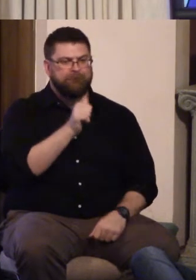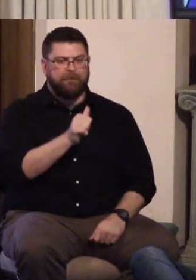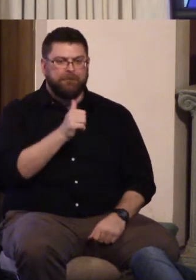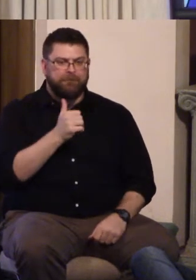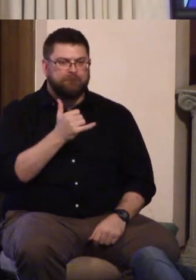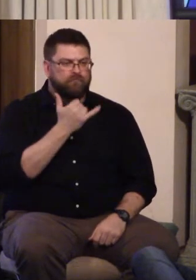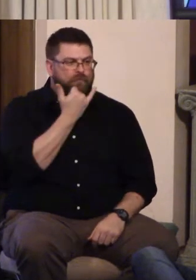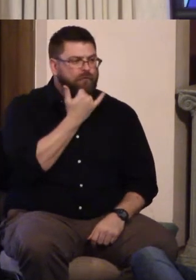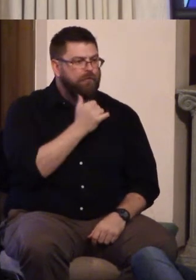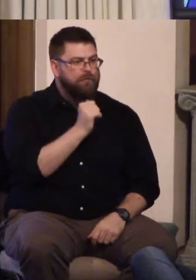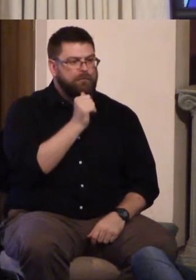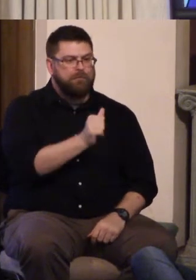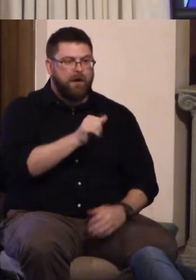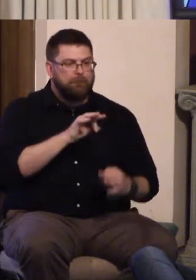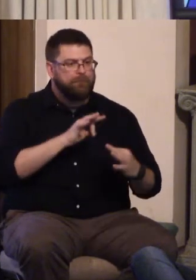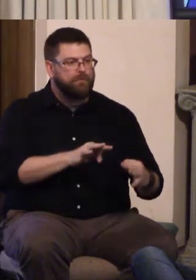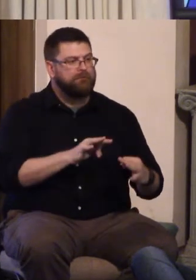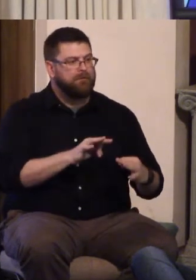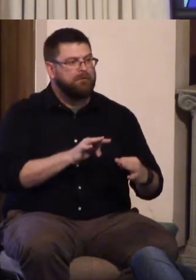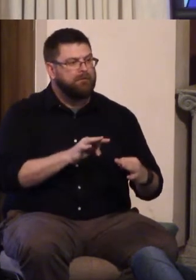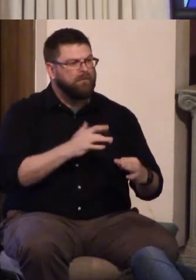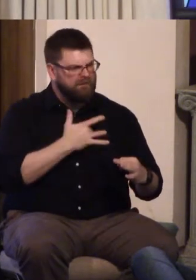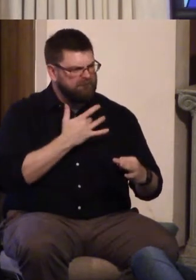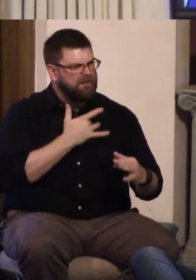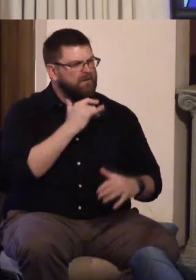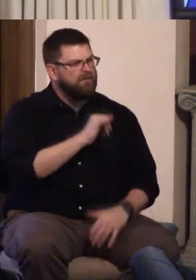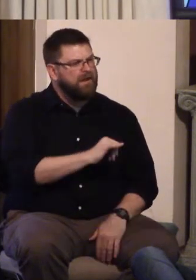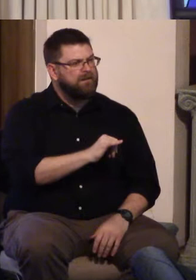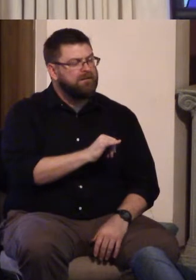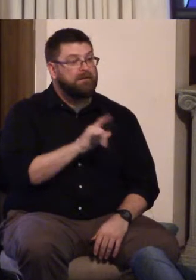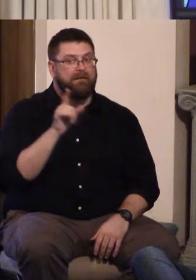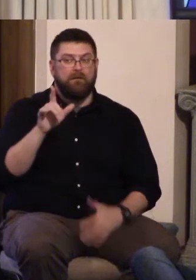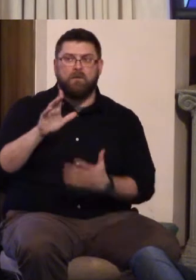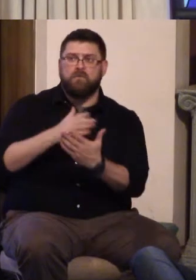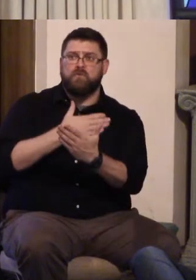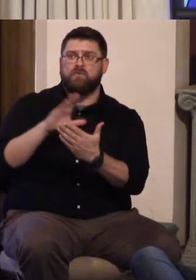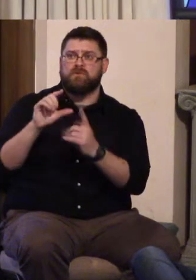off, not enough, not perfect.